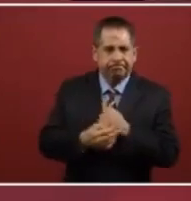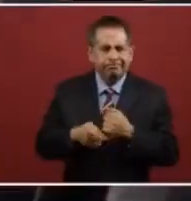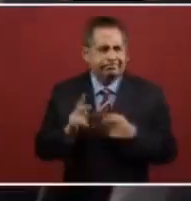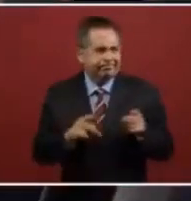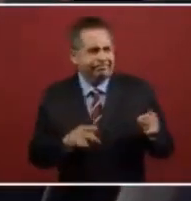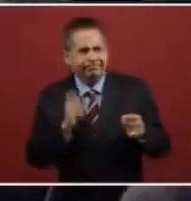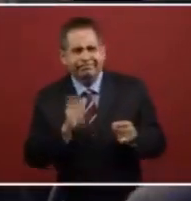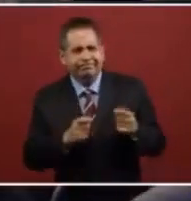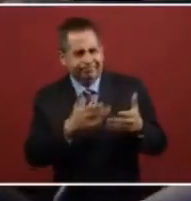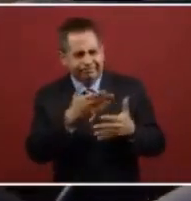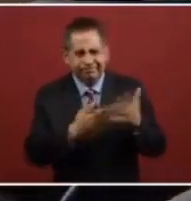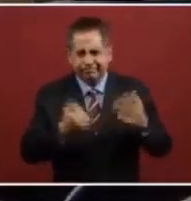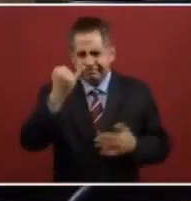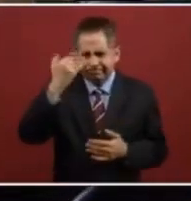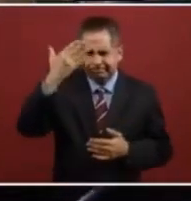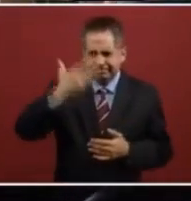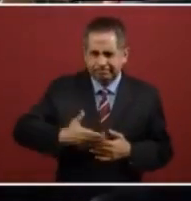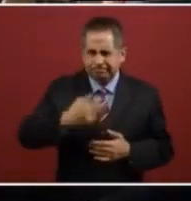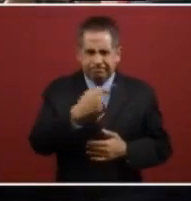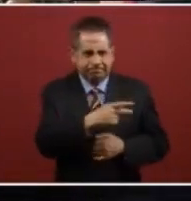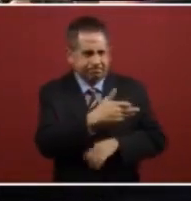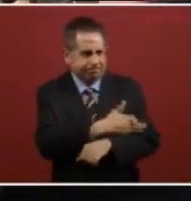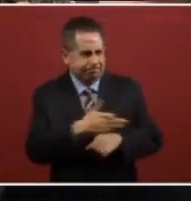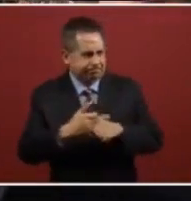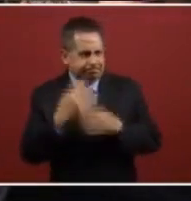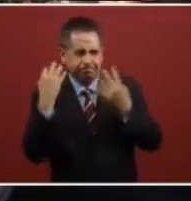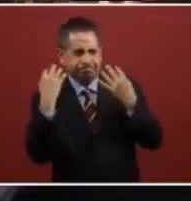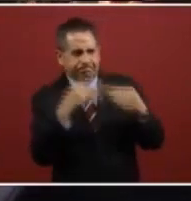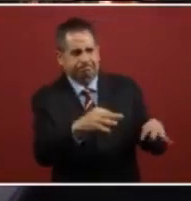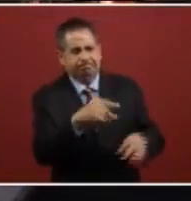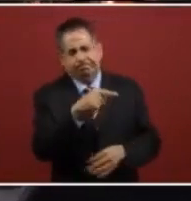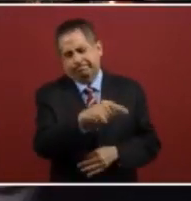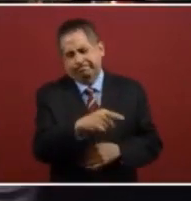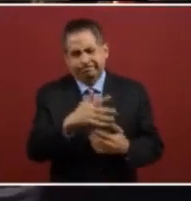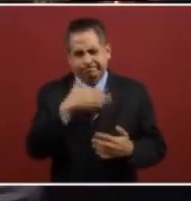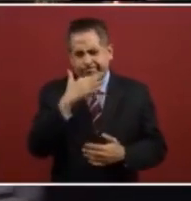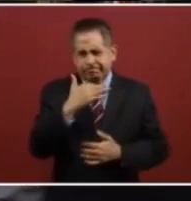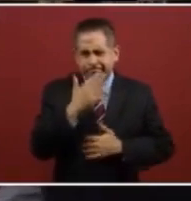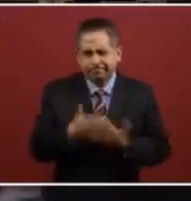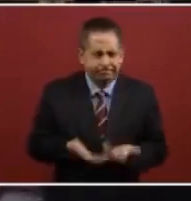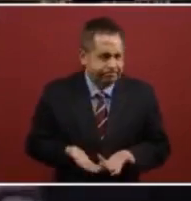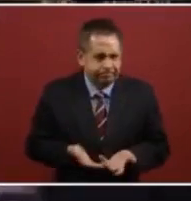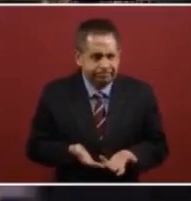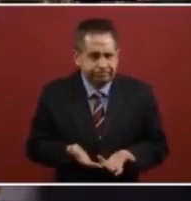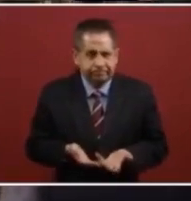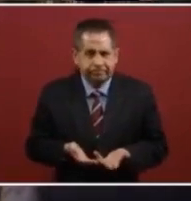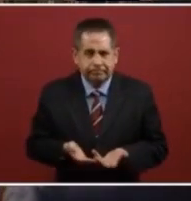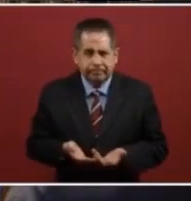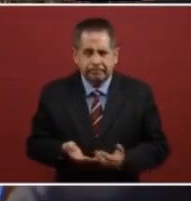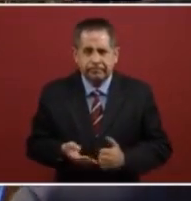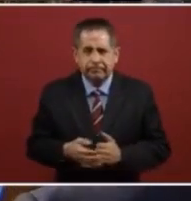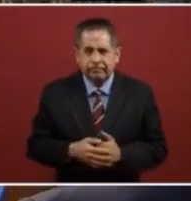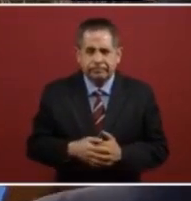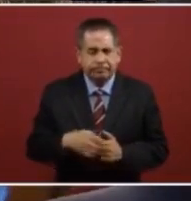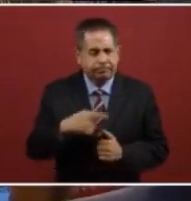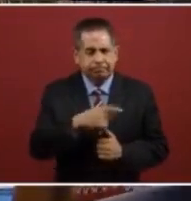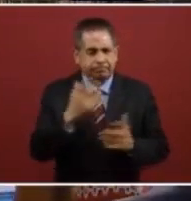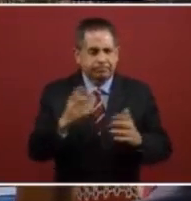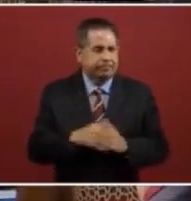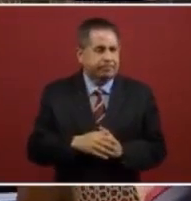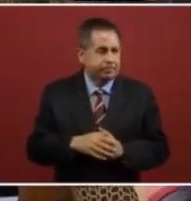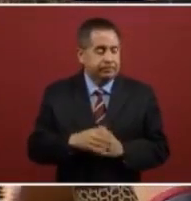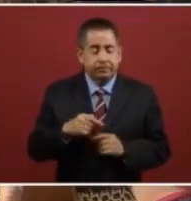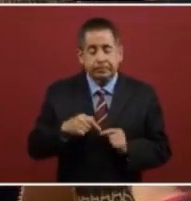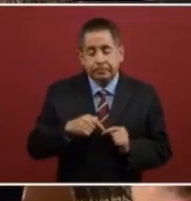that the ellos, sus ones familias? on top were Imagínense que pasen